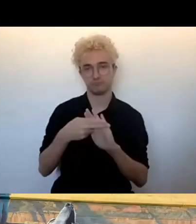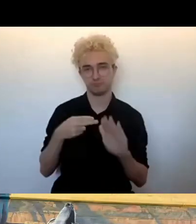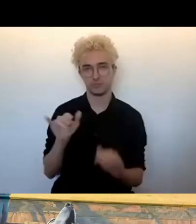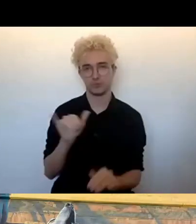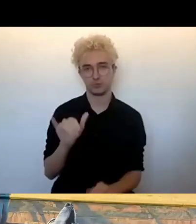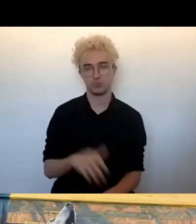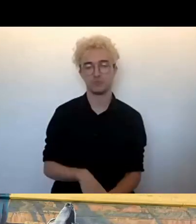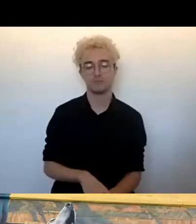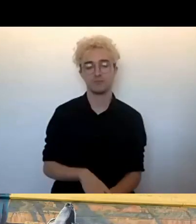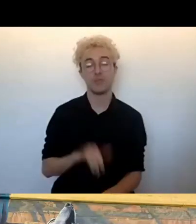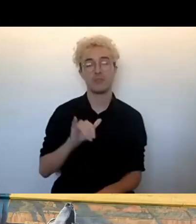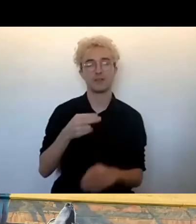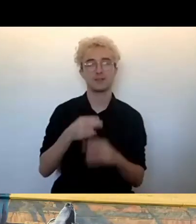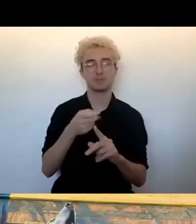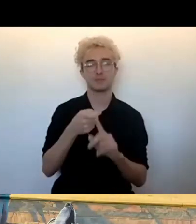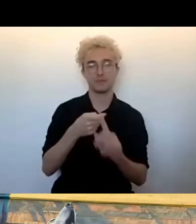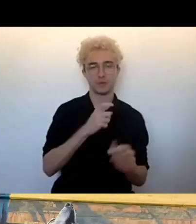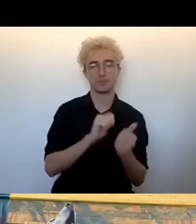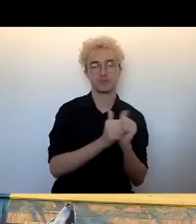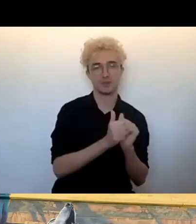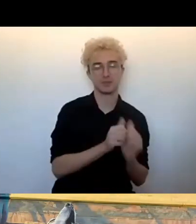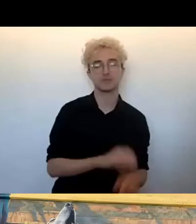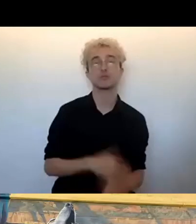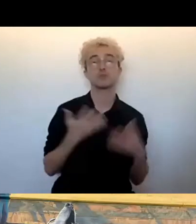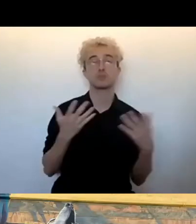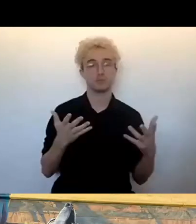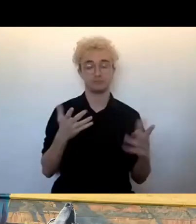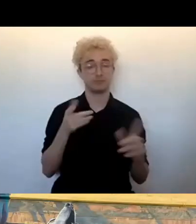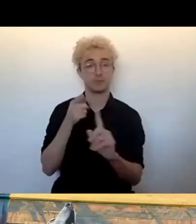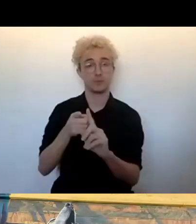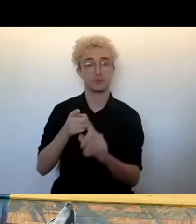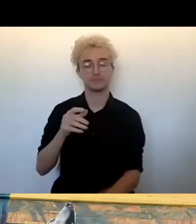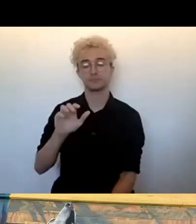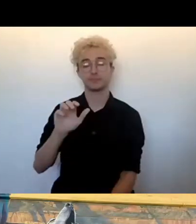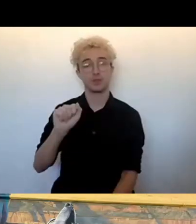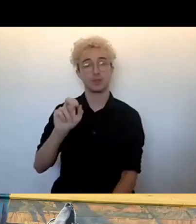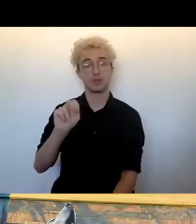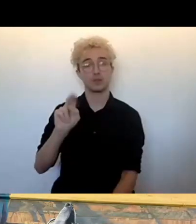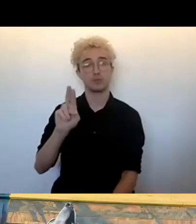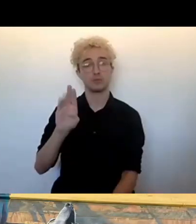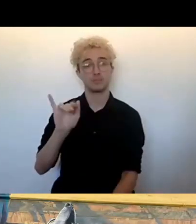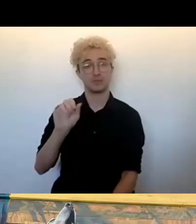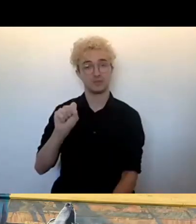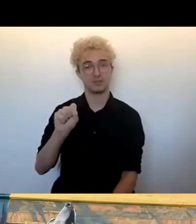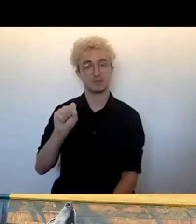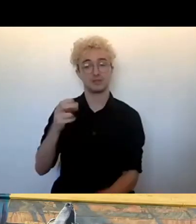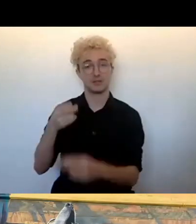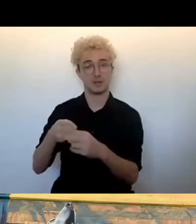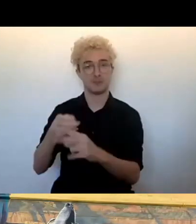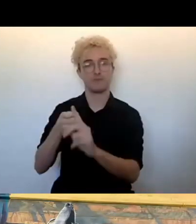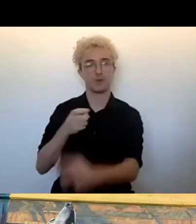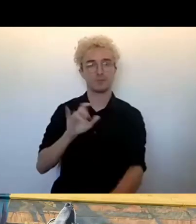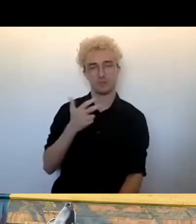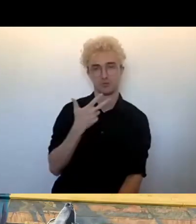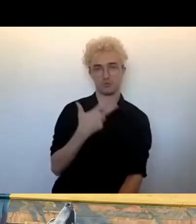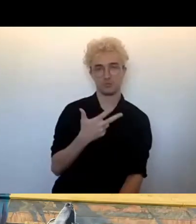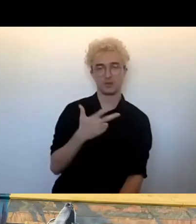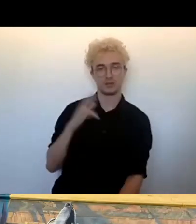naming contest. And so Anubis was actually named by 3 7th grade boys who live in